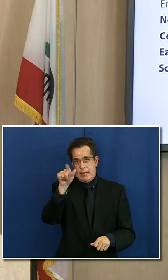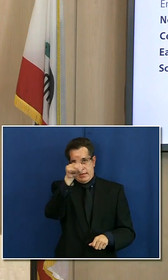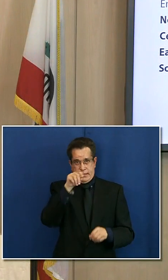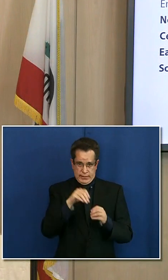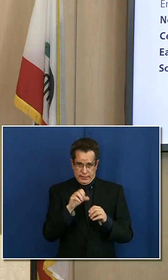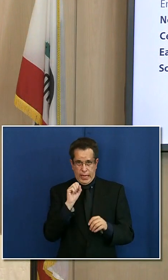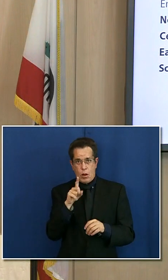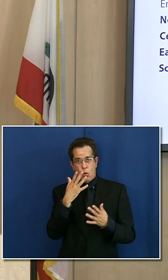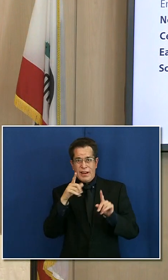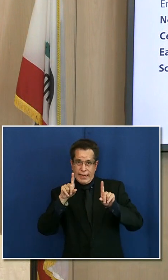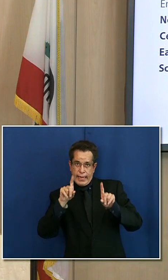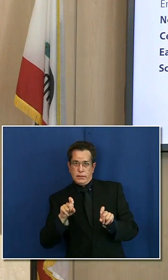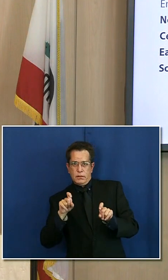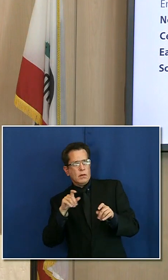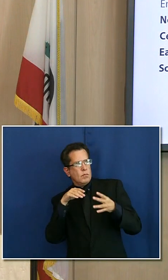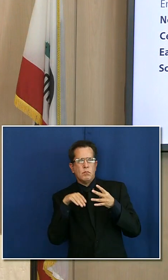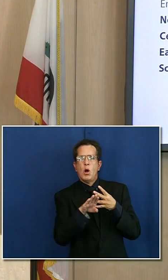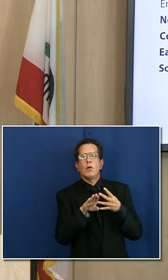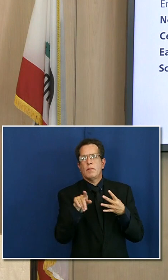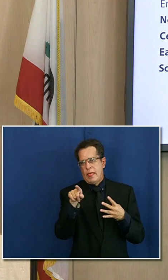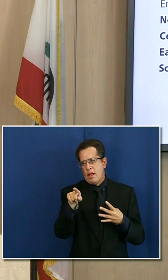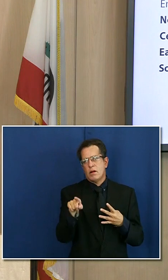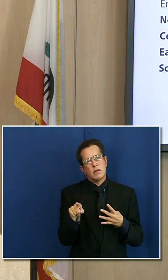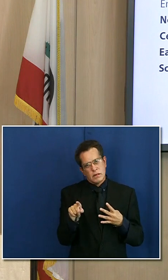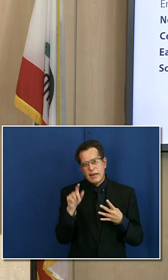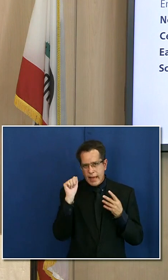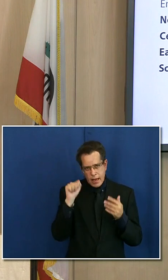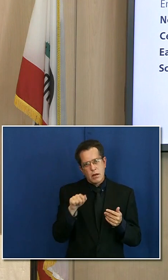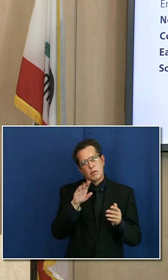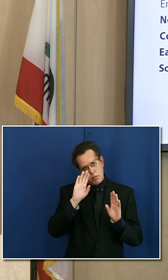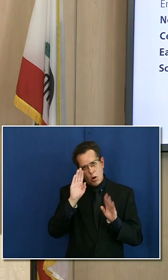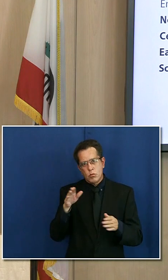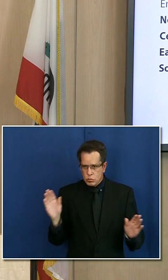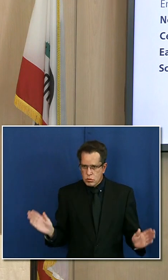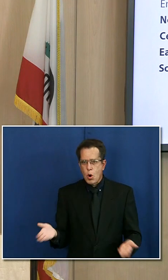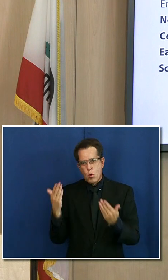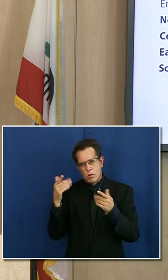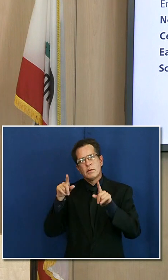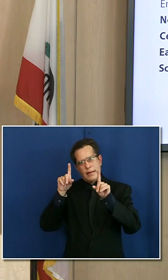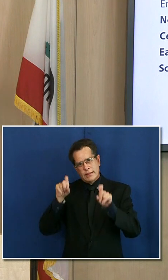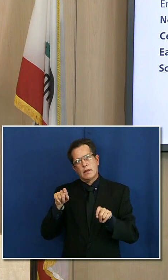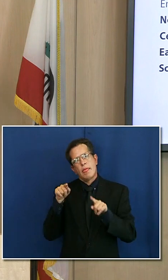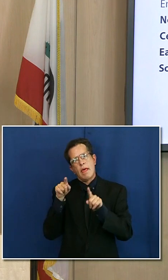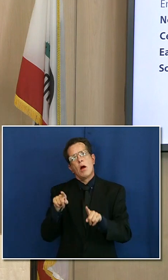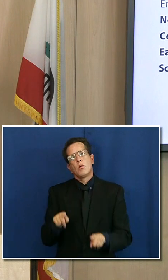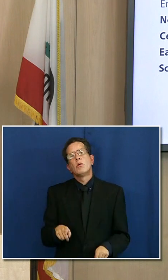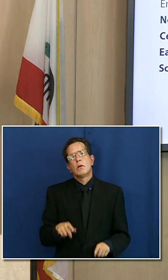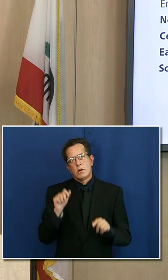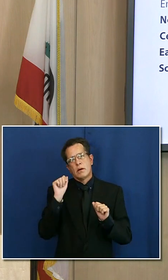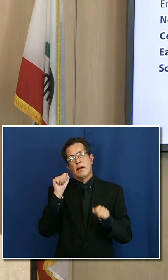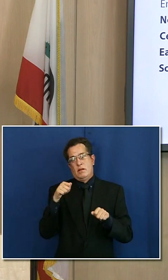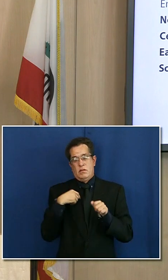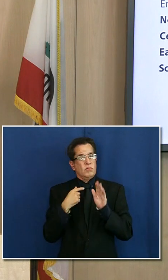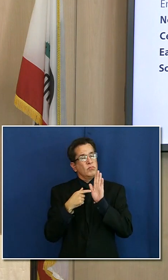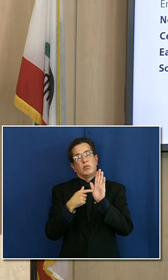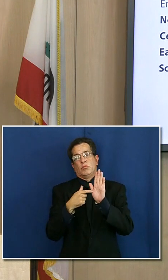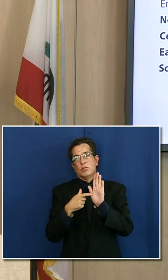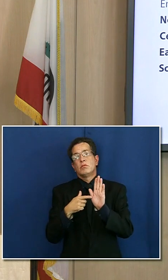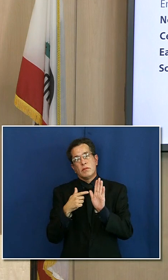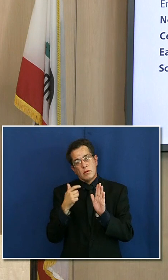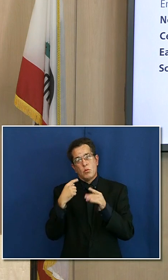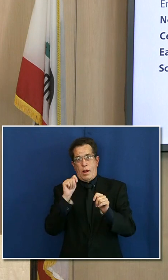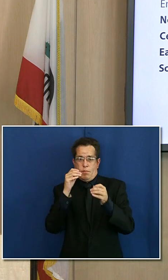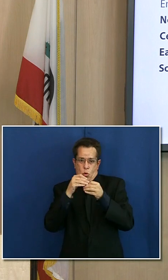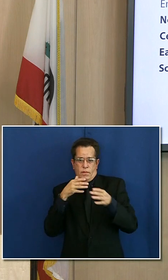like to get tested can feel free to stop by any one of these locations, and testing will be available to you. We've continued to work to increase